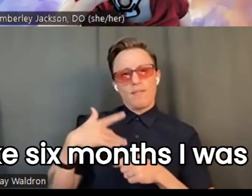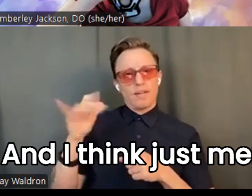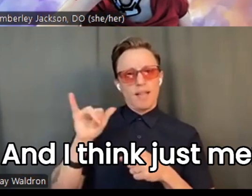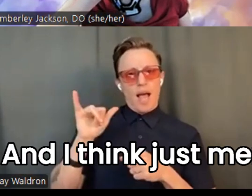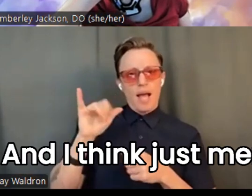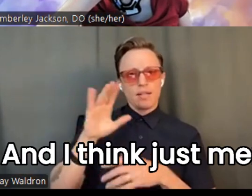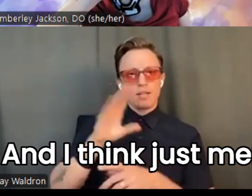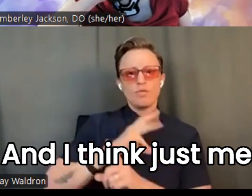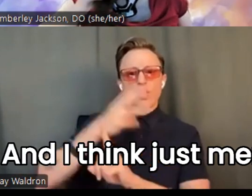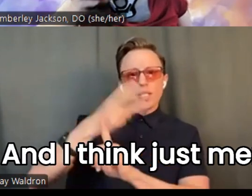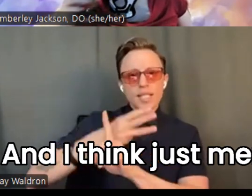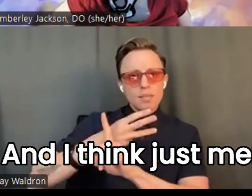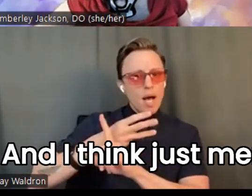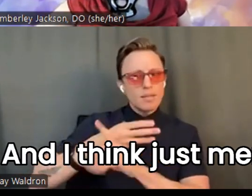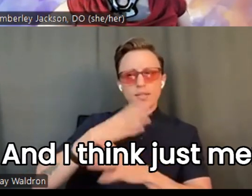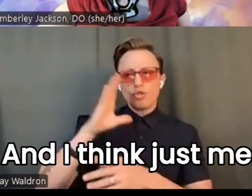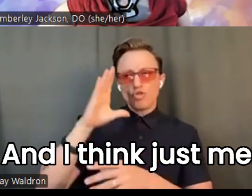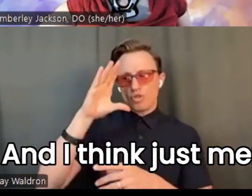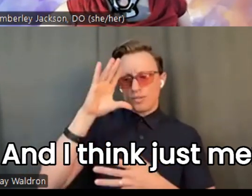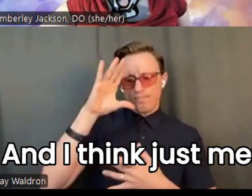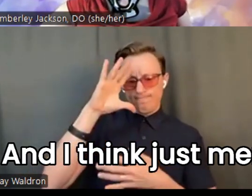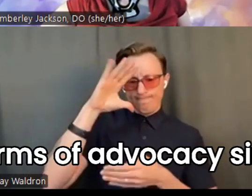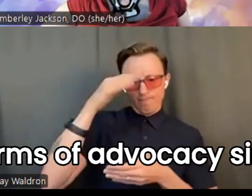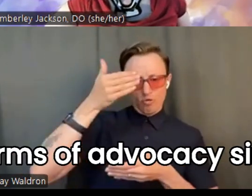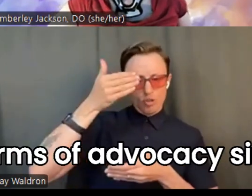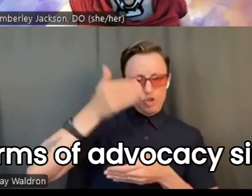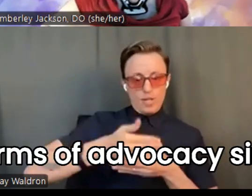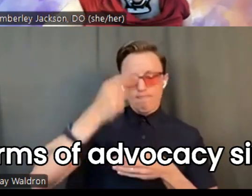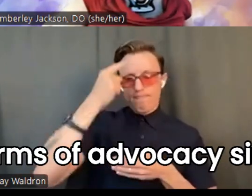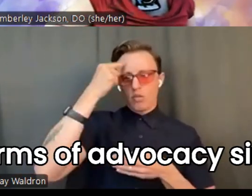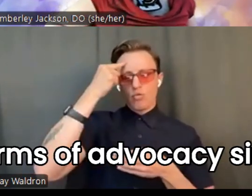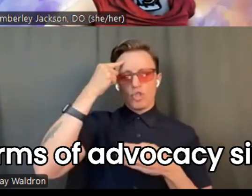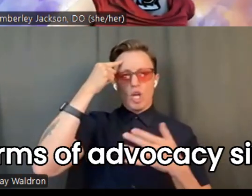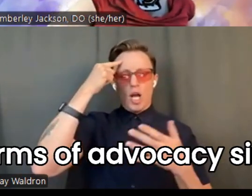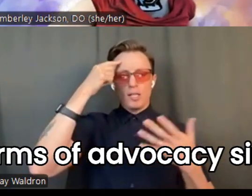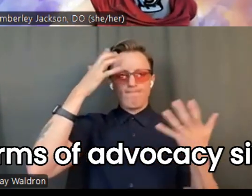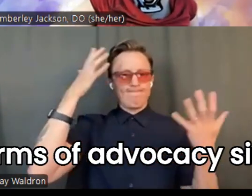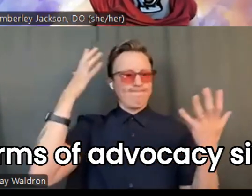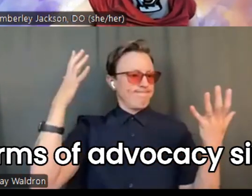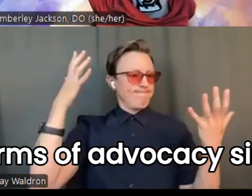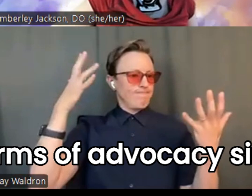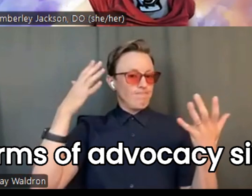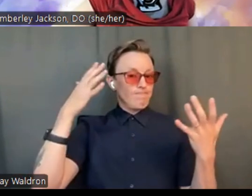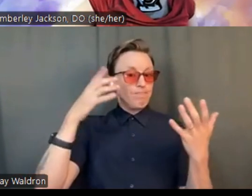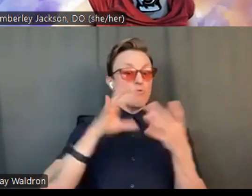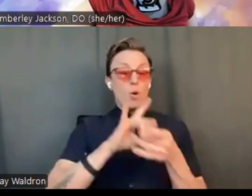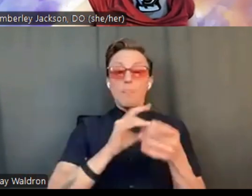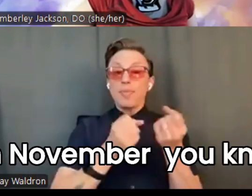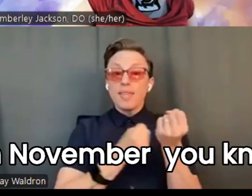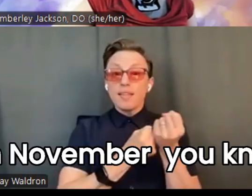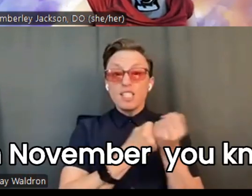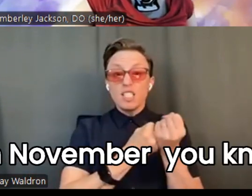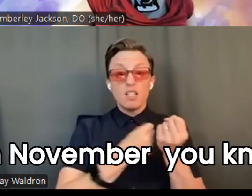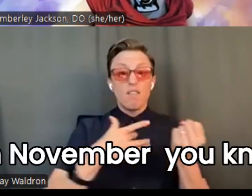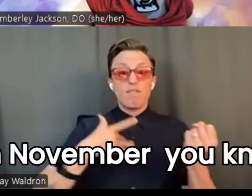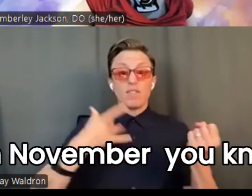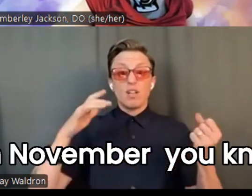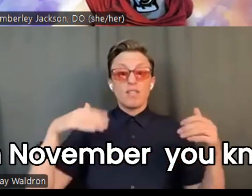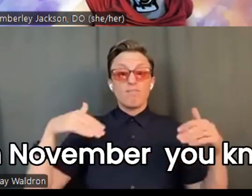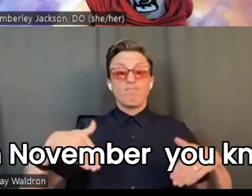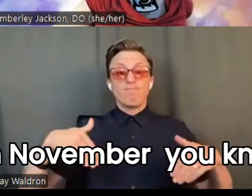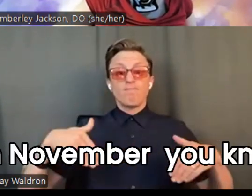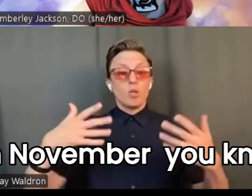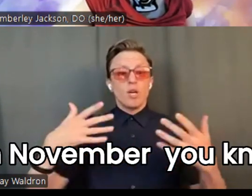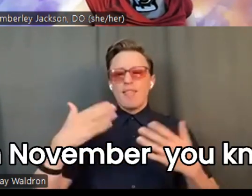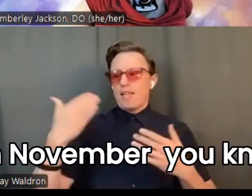I was finishing boot camp, and I think just mentally, like in terms of advocacy, since a certain day in